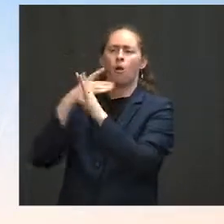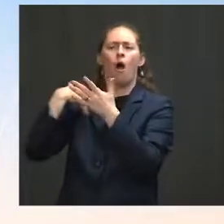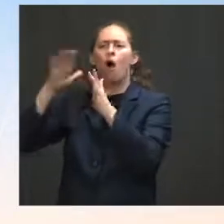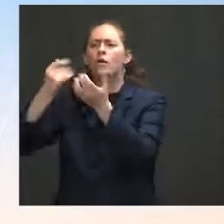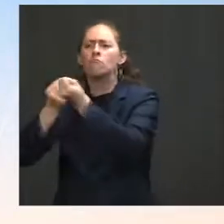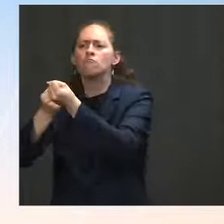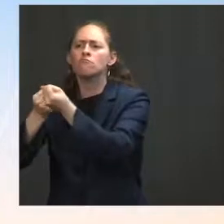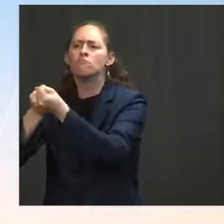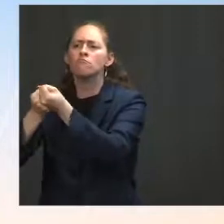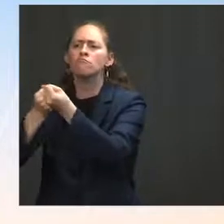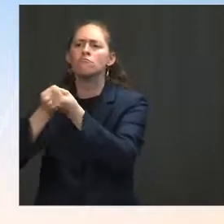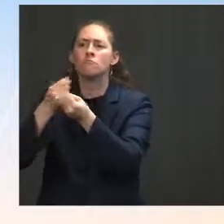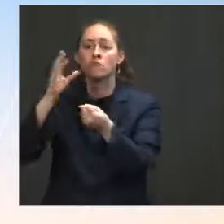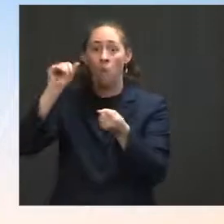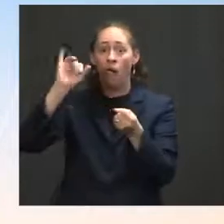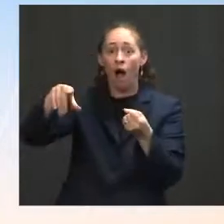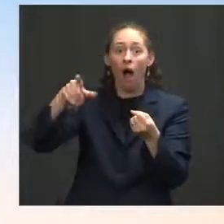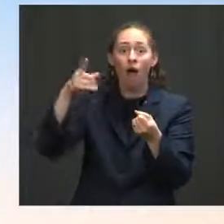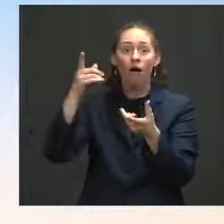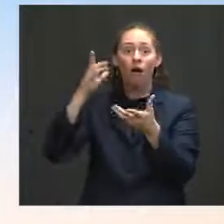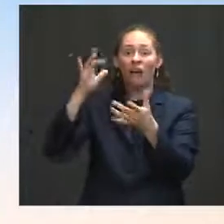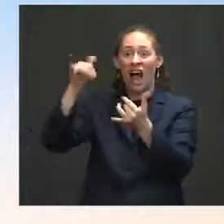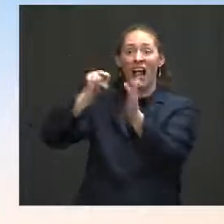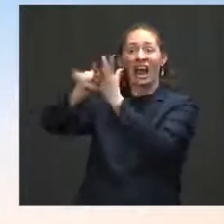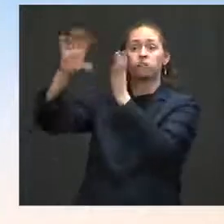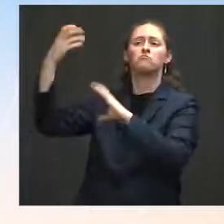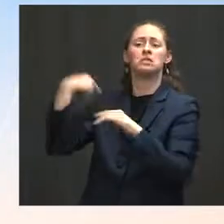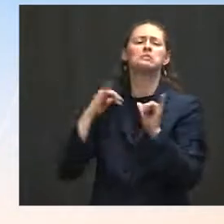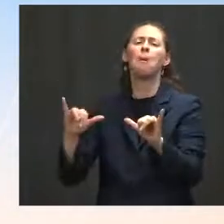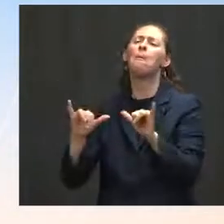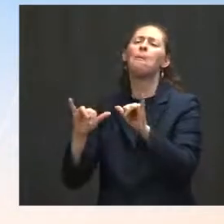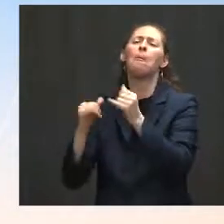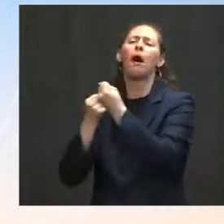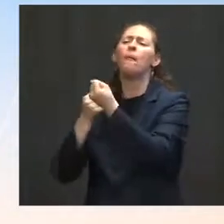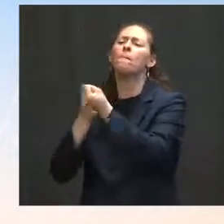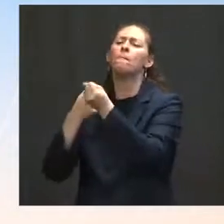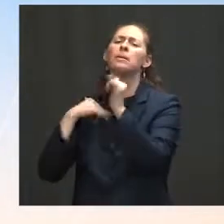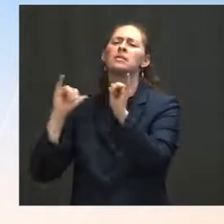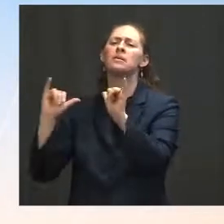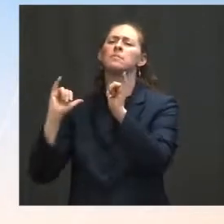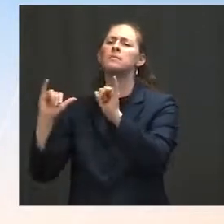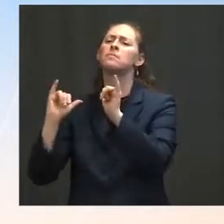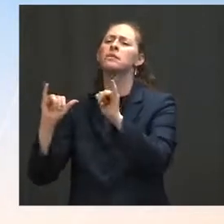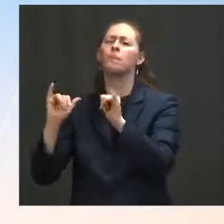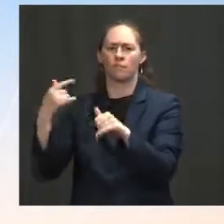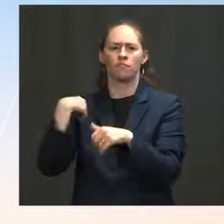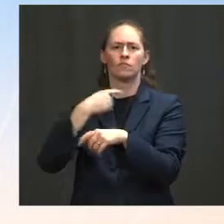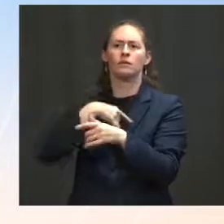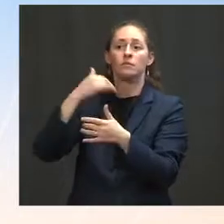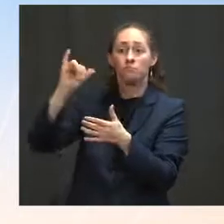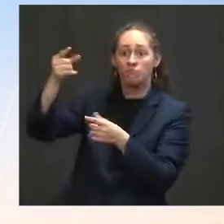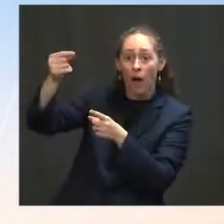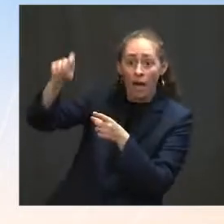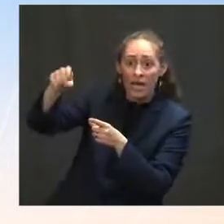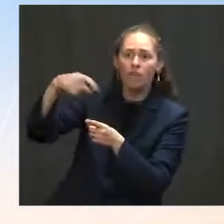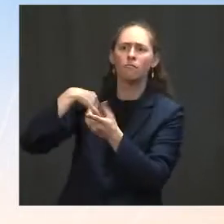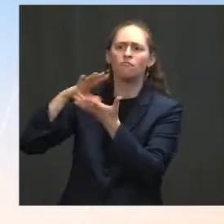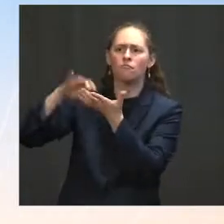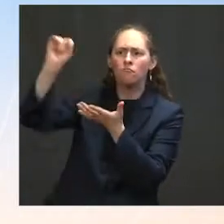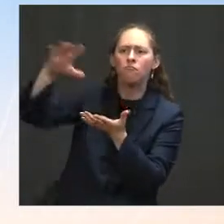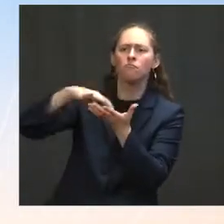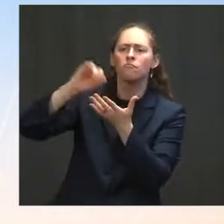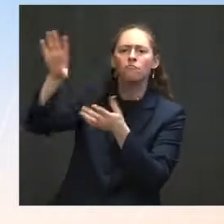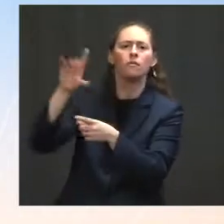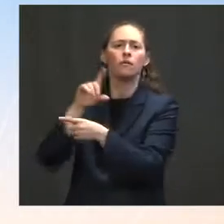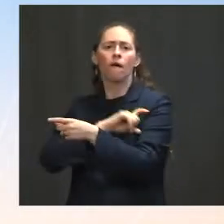the people of Haiti. But as I announced at the beginning, we are sending, because supporting law enforcement efforts on the ground